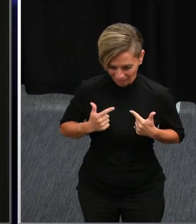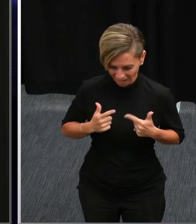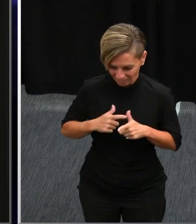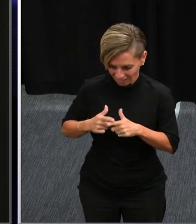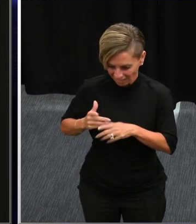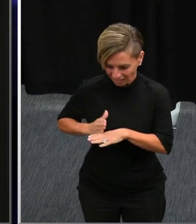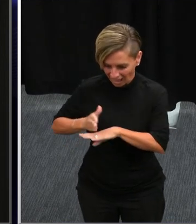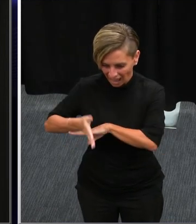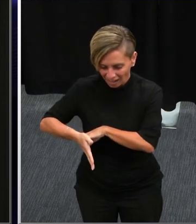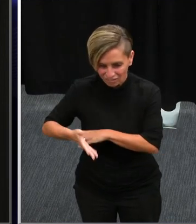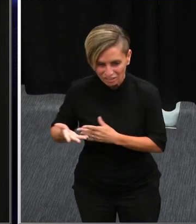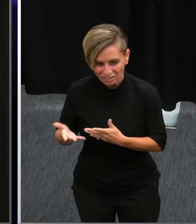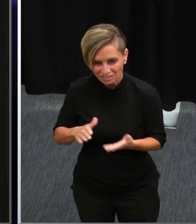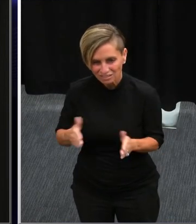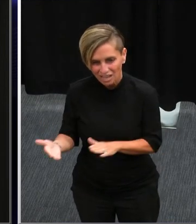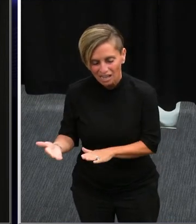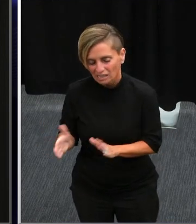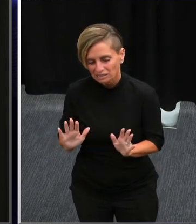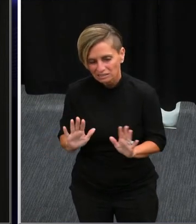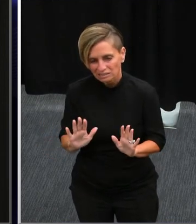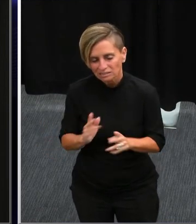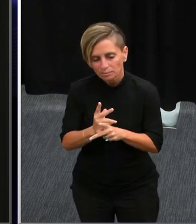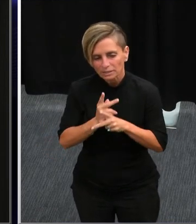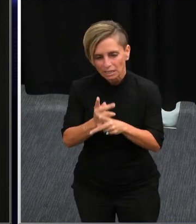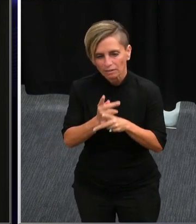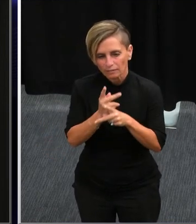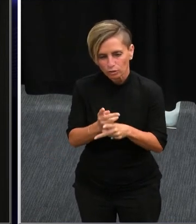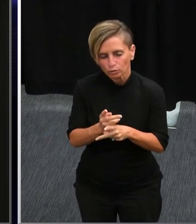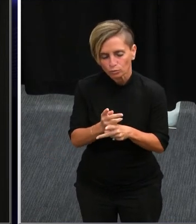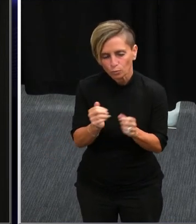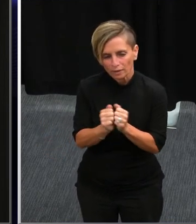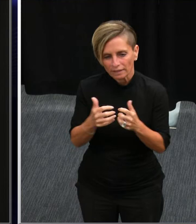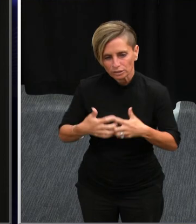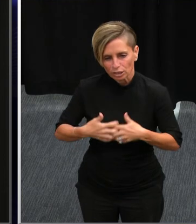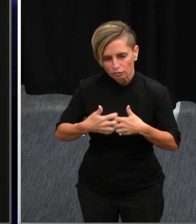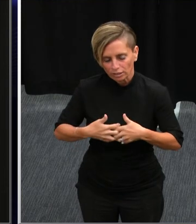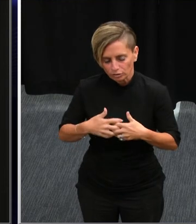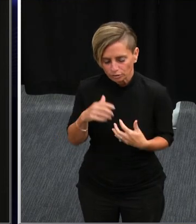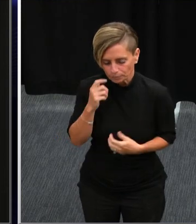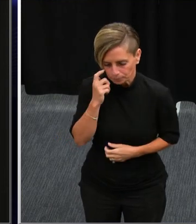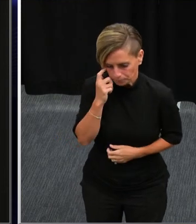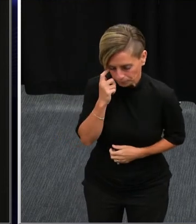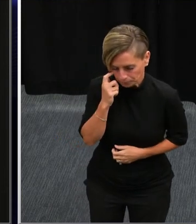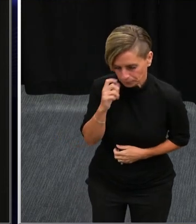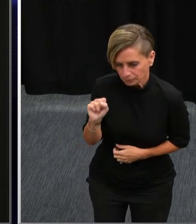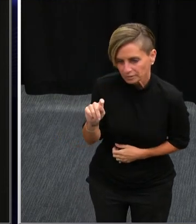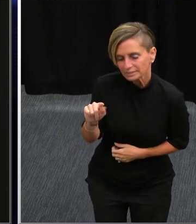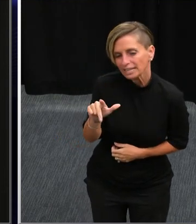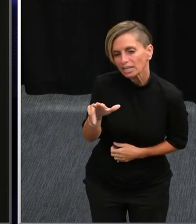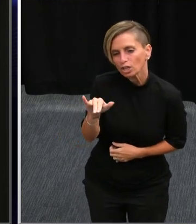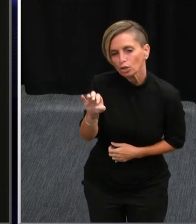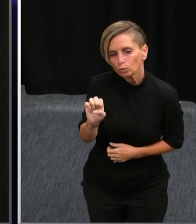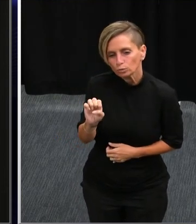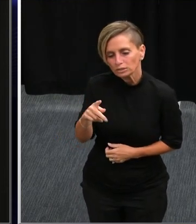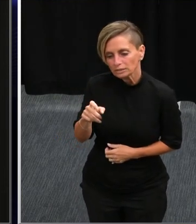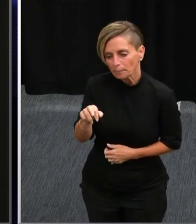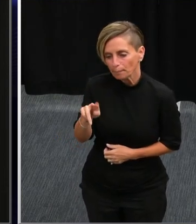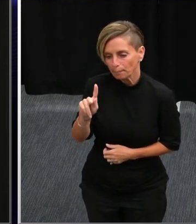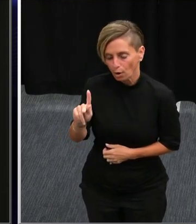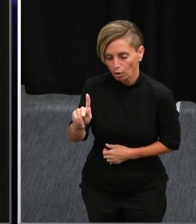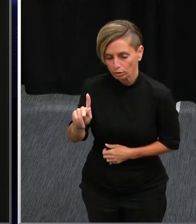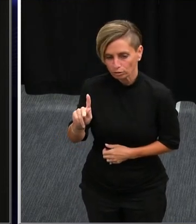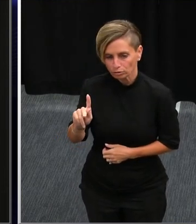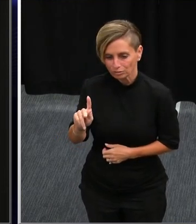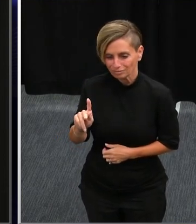please, please watch your generators very carefully. St. Lucie County Parks and Recreation Department has canceled its public programs